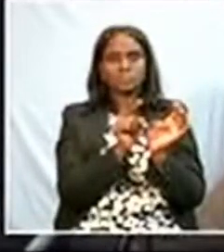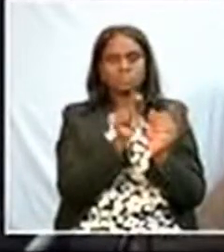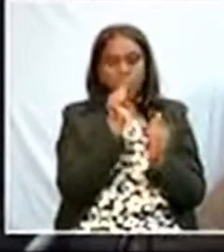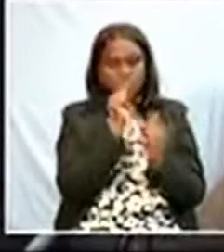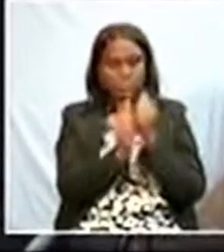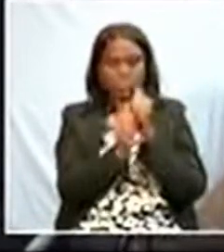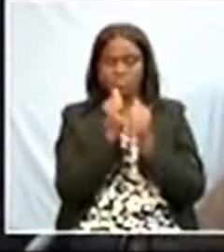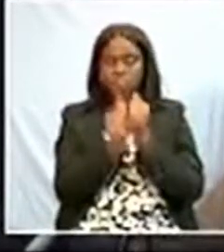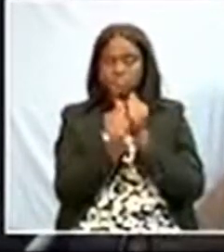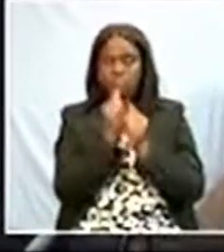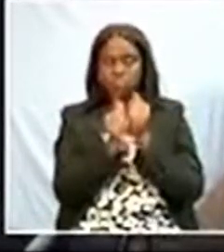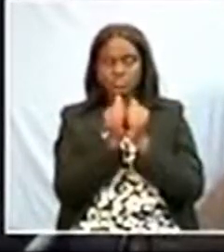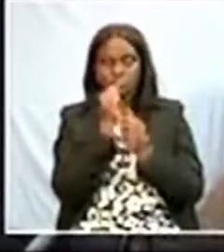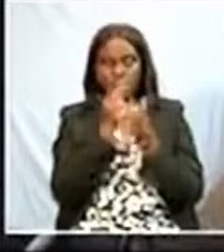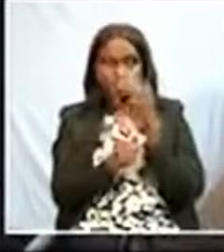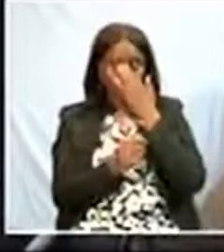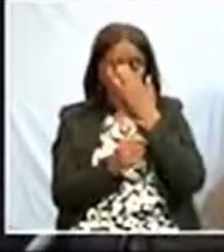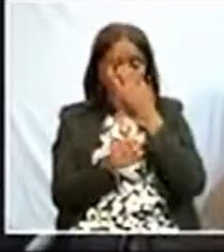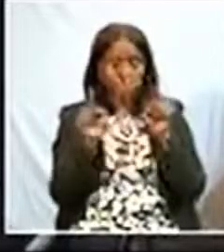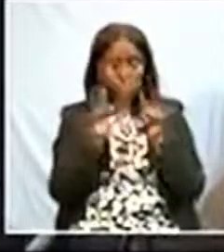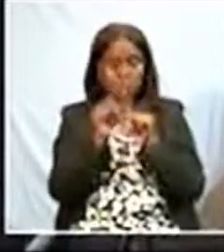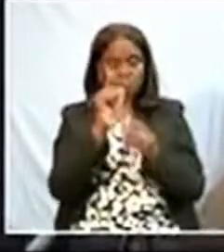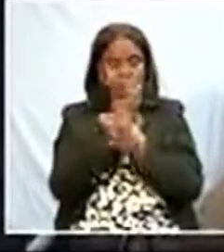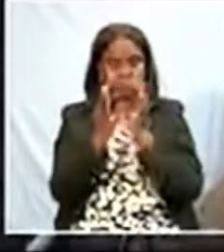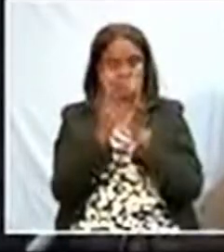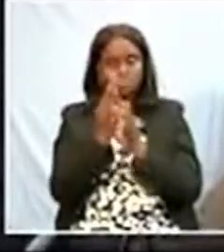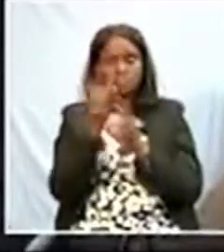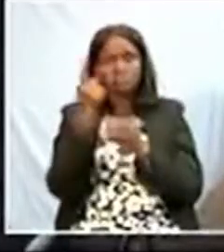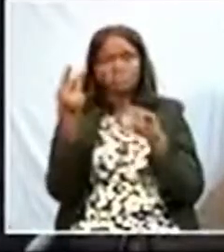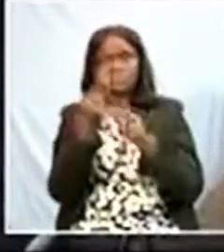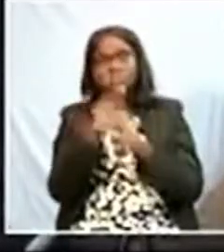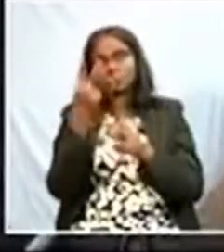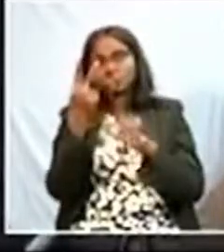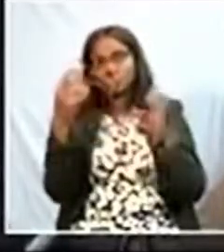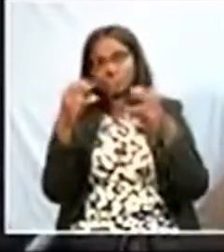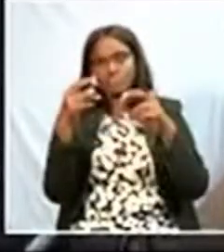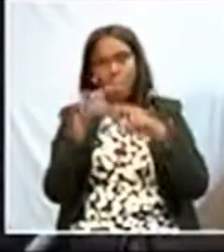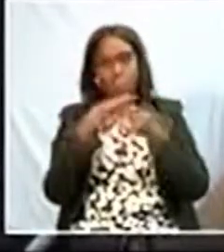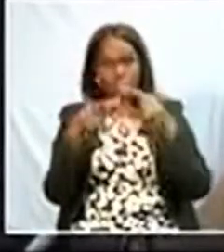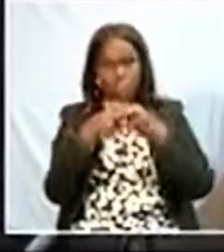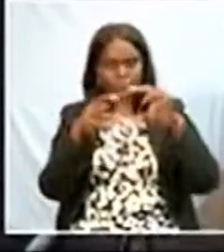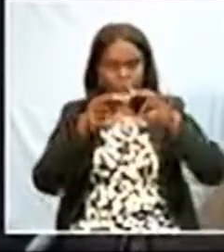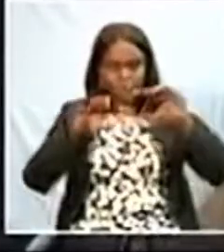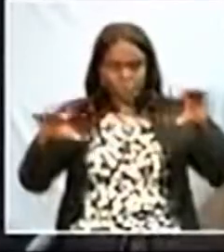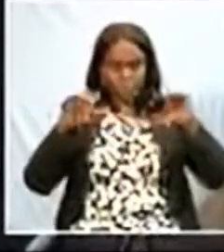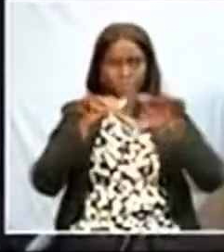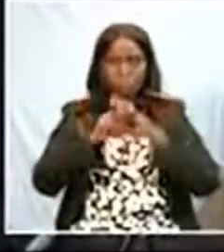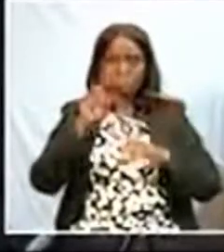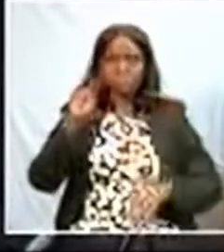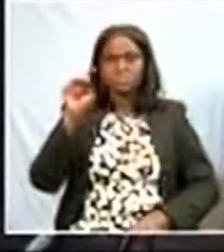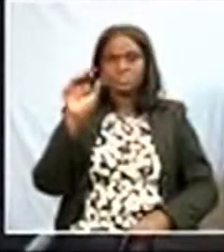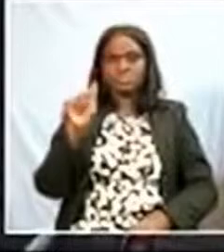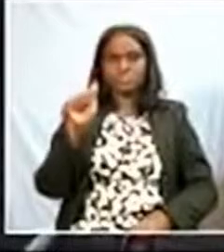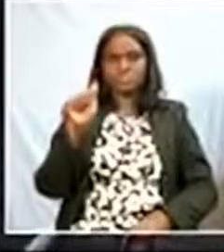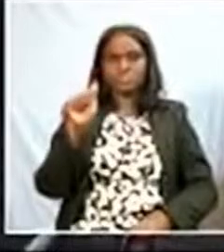which is construction of 1/2 classroom block at Masuzu.